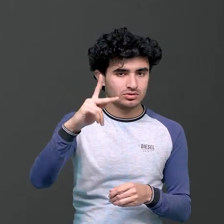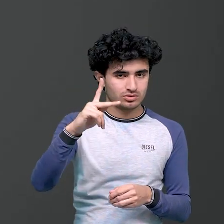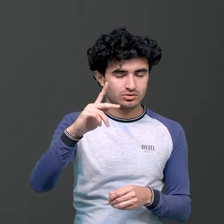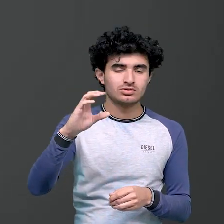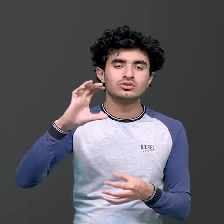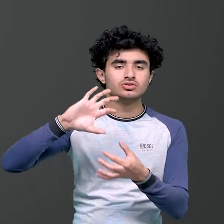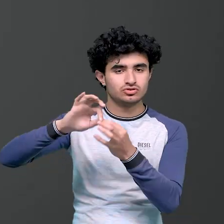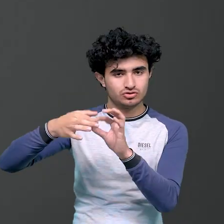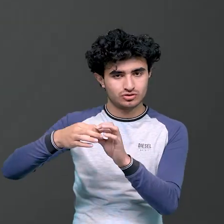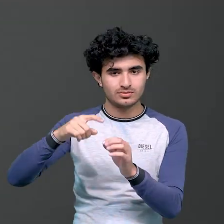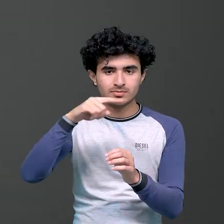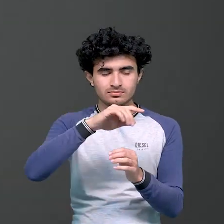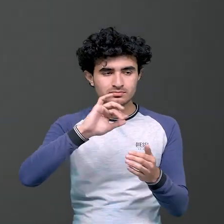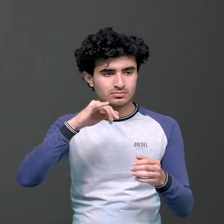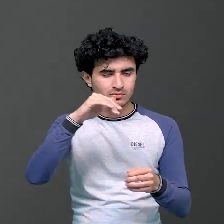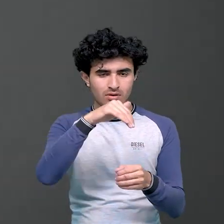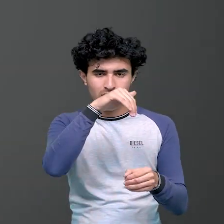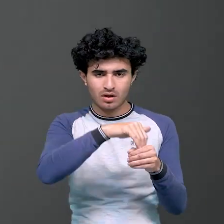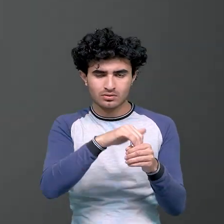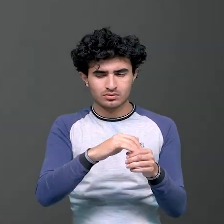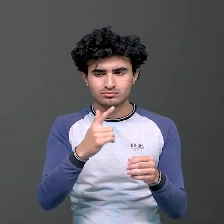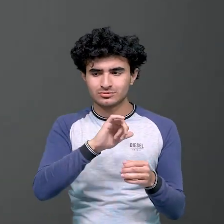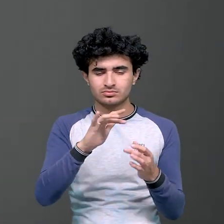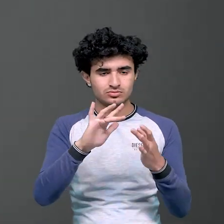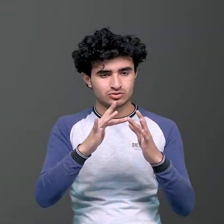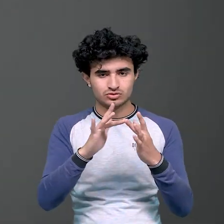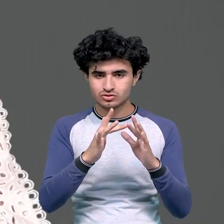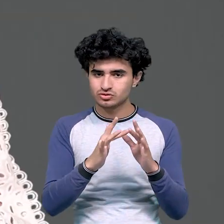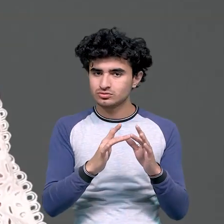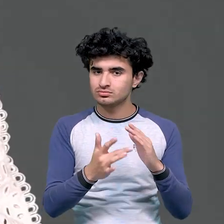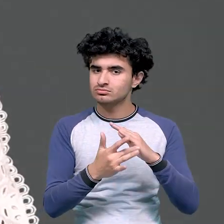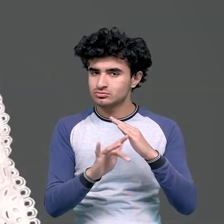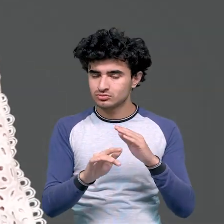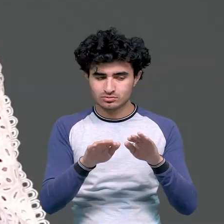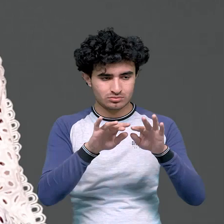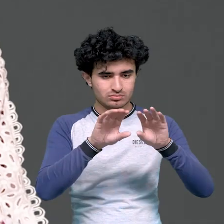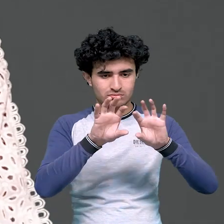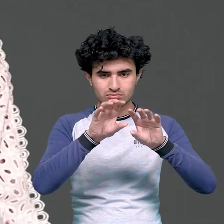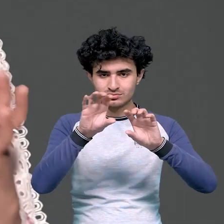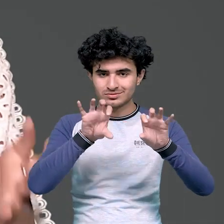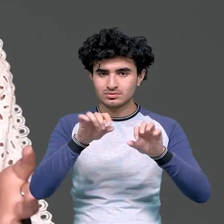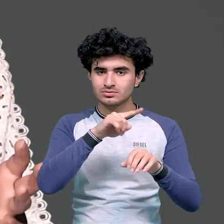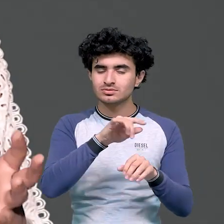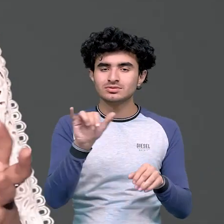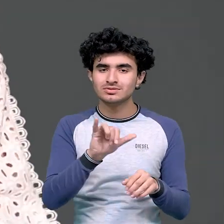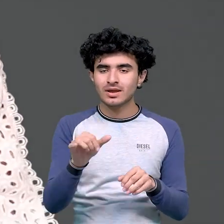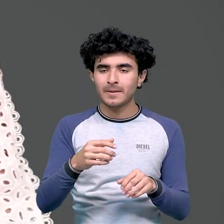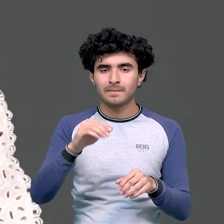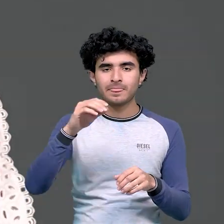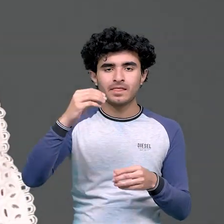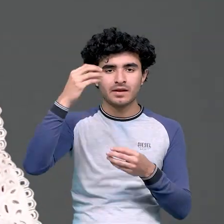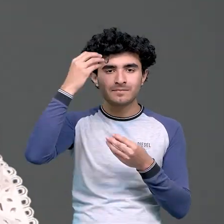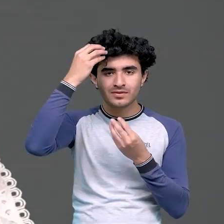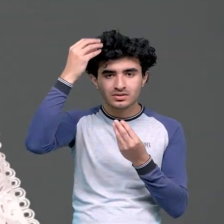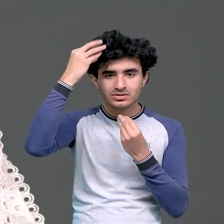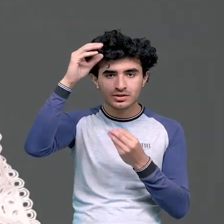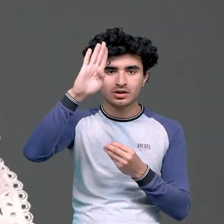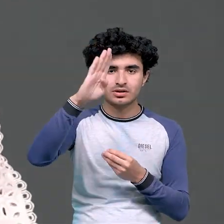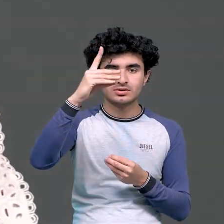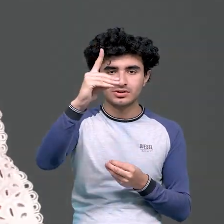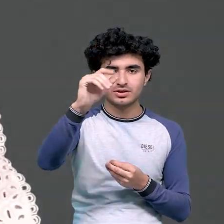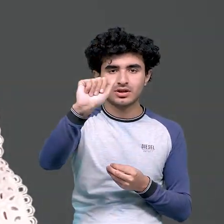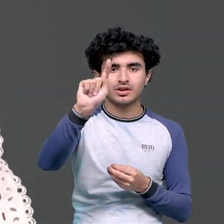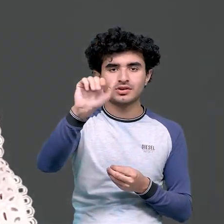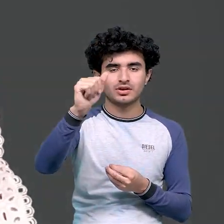technology. Now, simply as the name suggests, blockchain is literally a digital ledger, as people